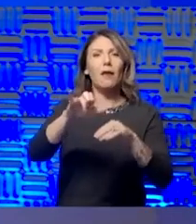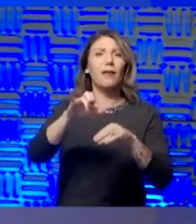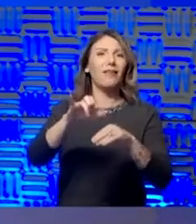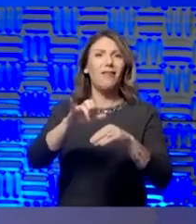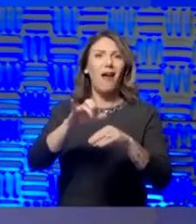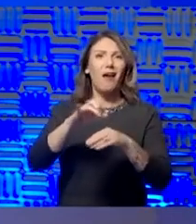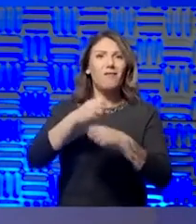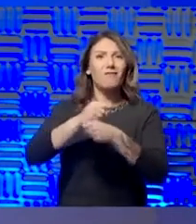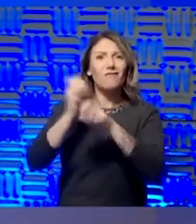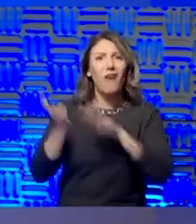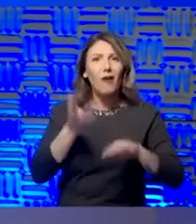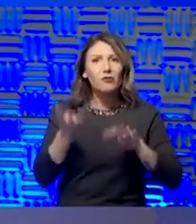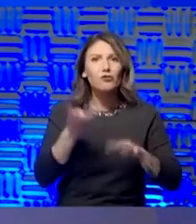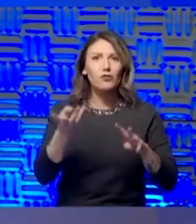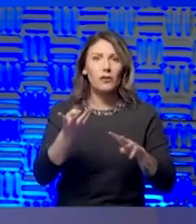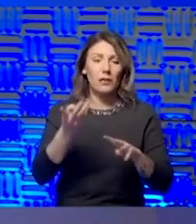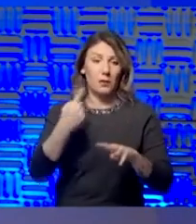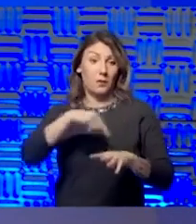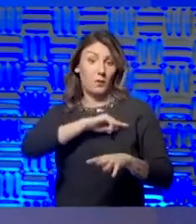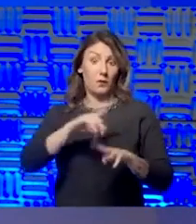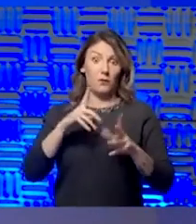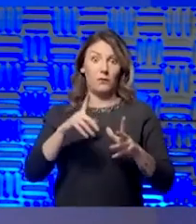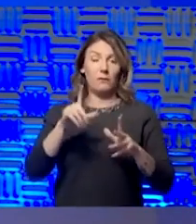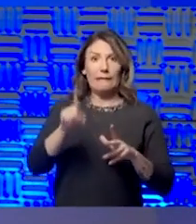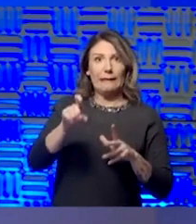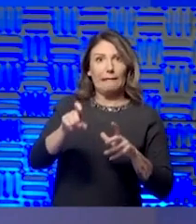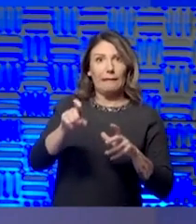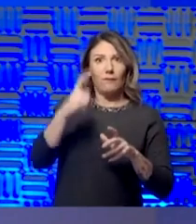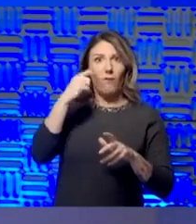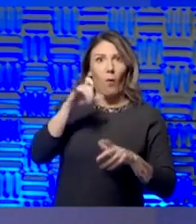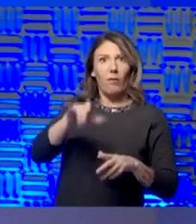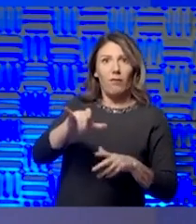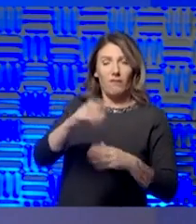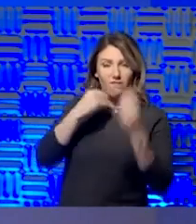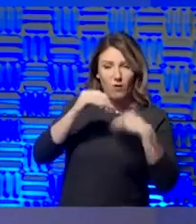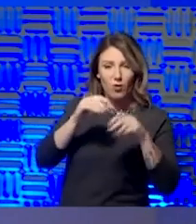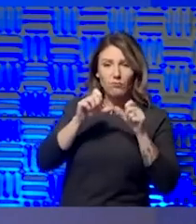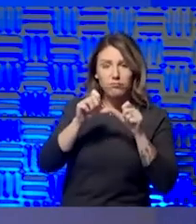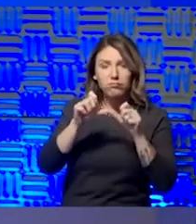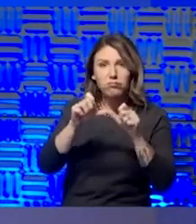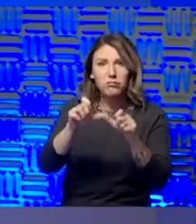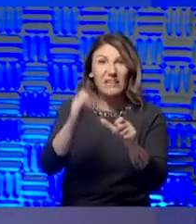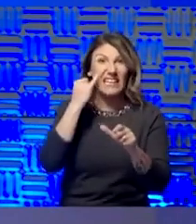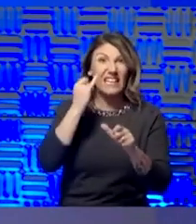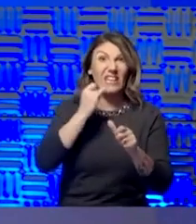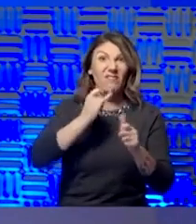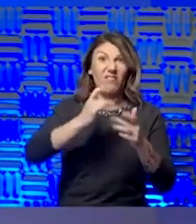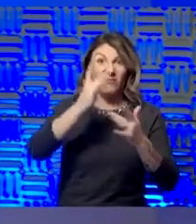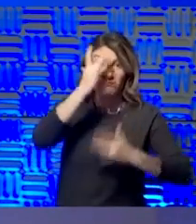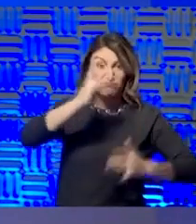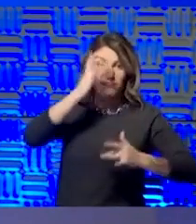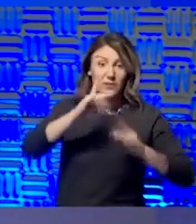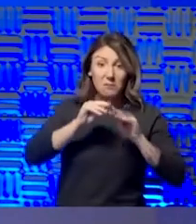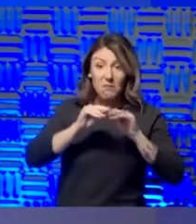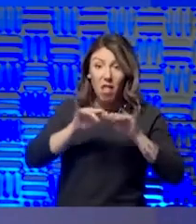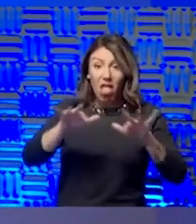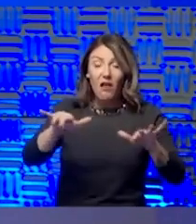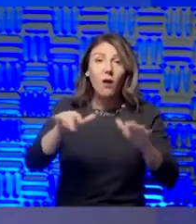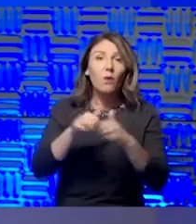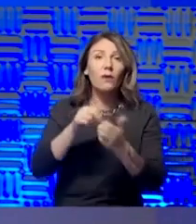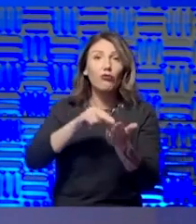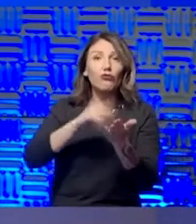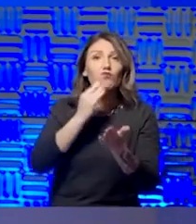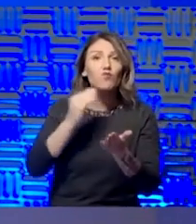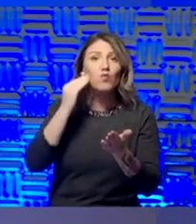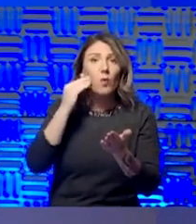what keep our stores running and our shelves stocked. So if a disease process is running through a nursing home where people are close together, it can